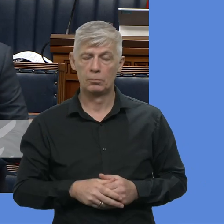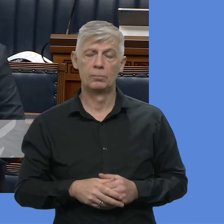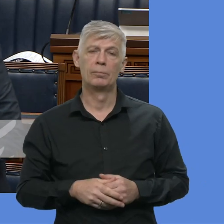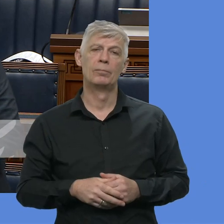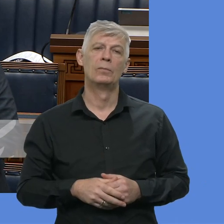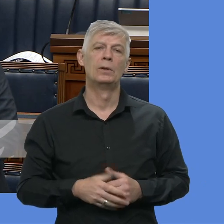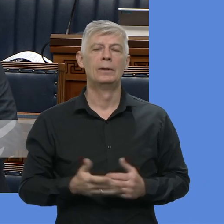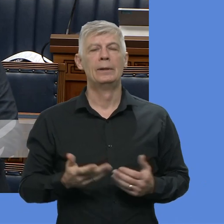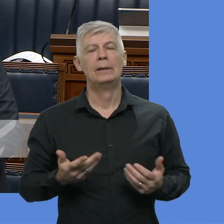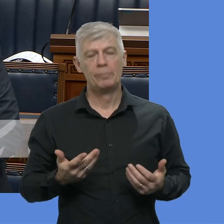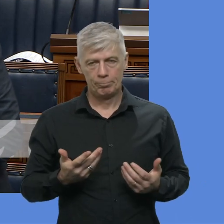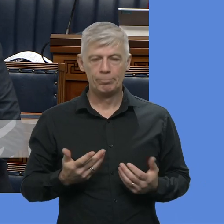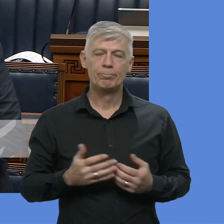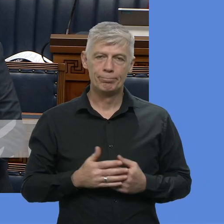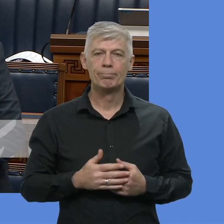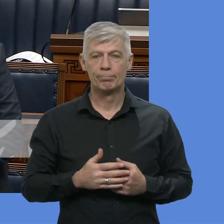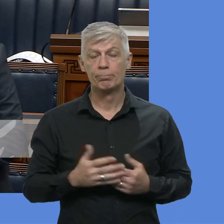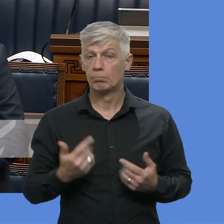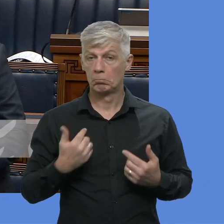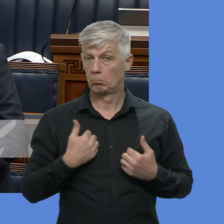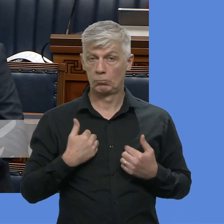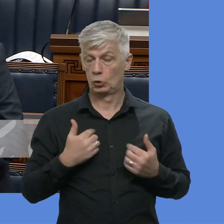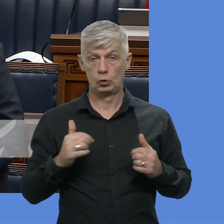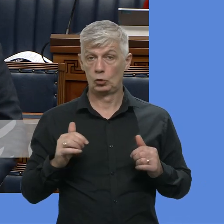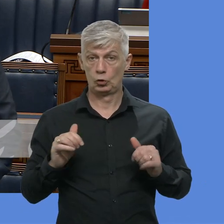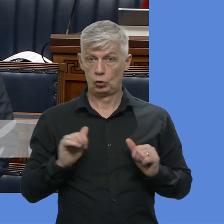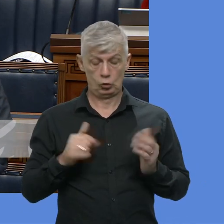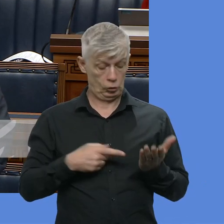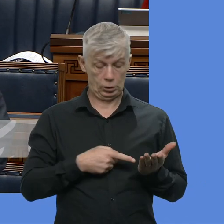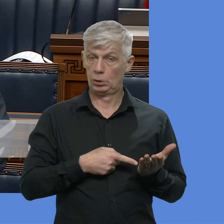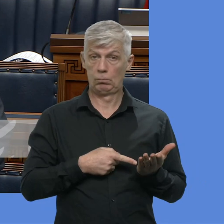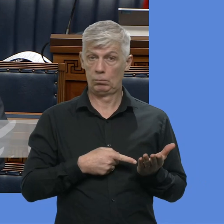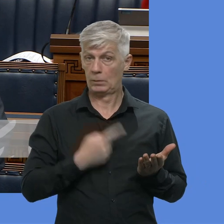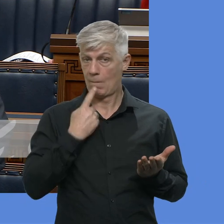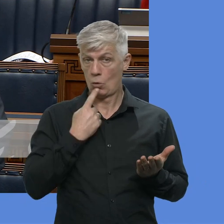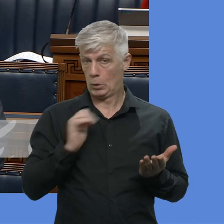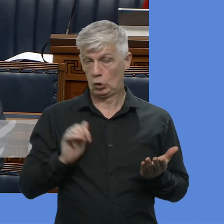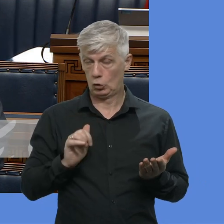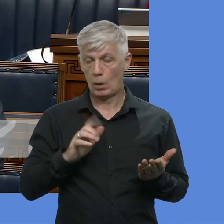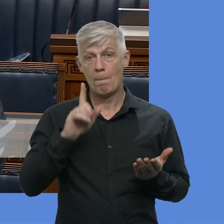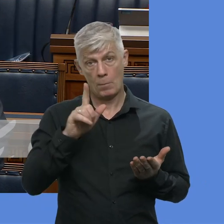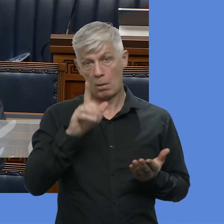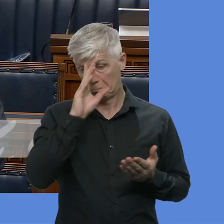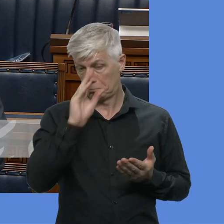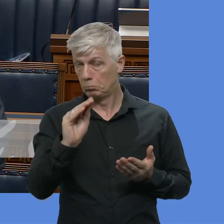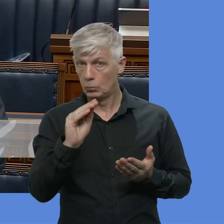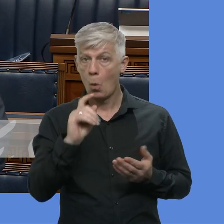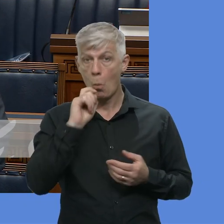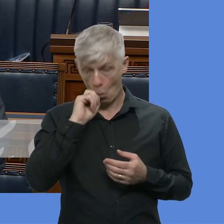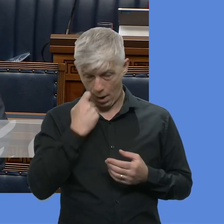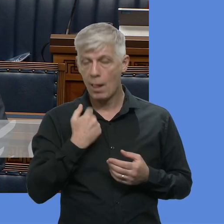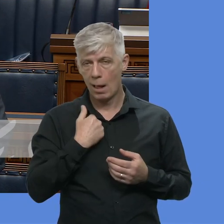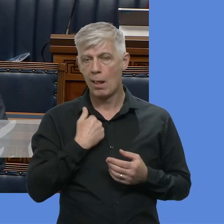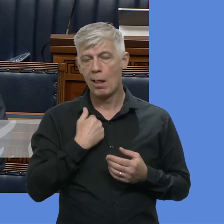In response to the member, I said I don't have that in front of me. I don't have that detail now, but I do want to assure the member that I do